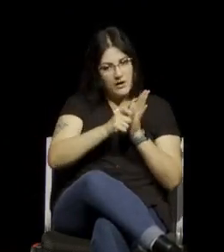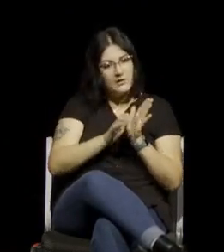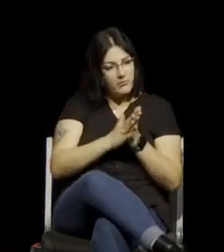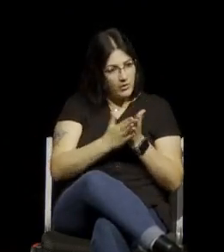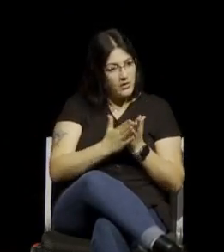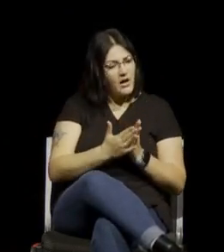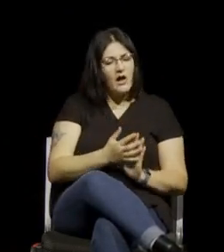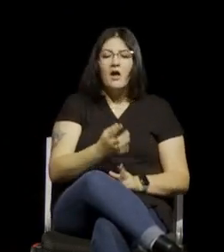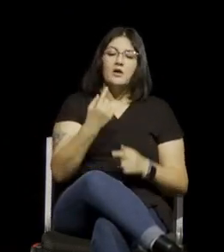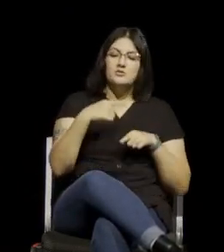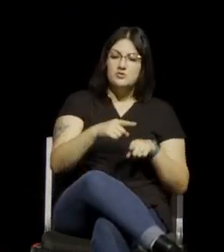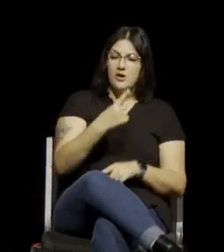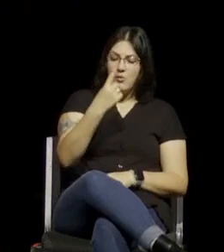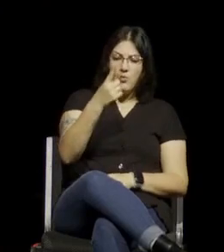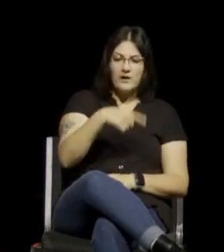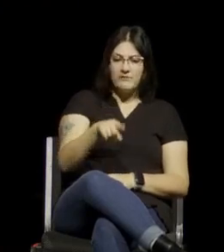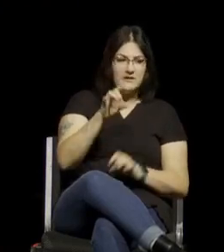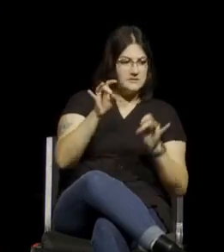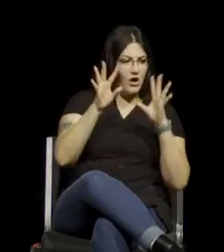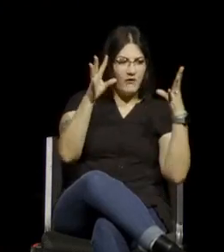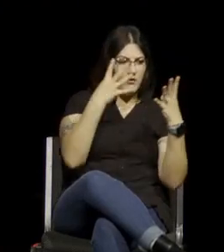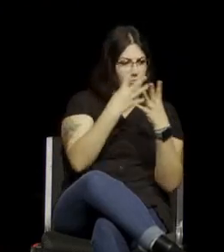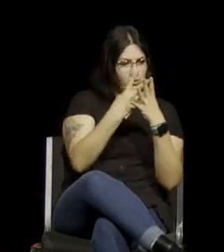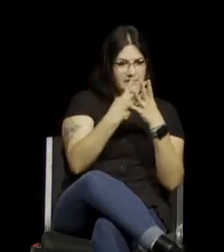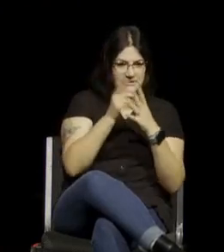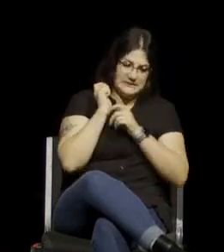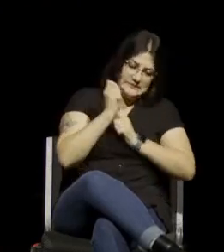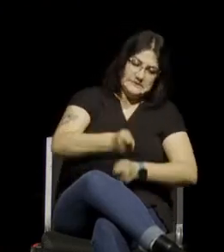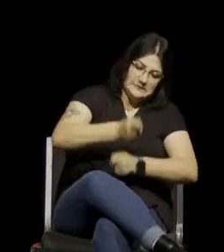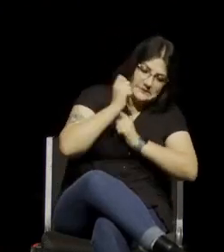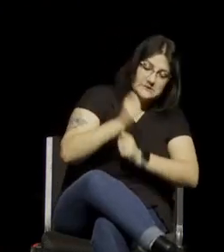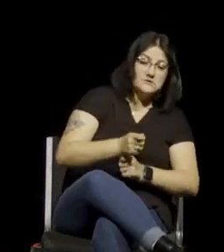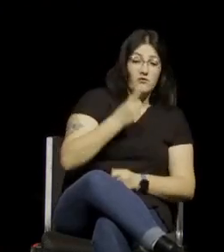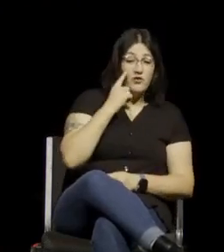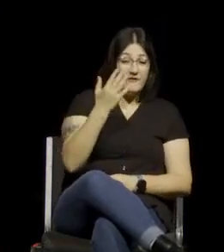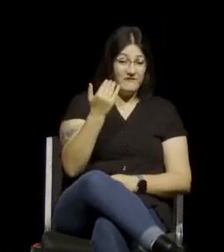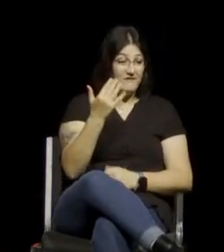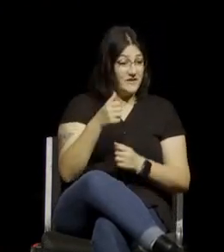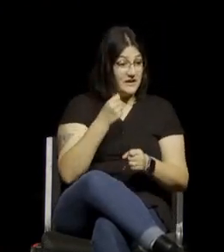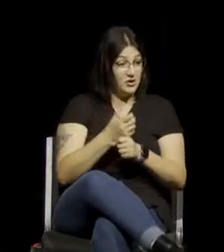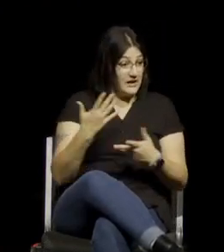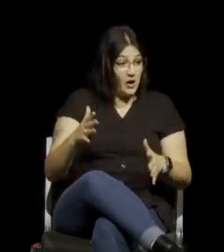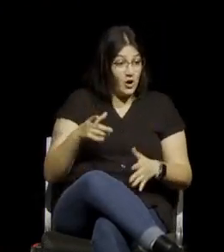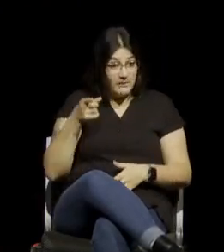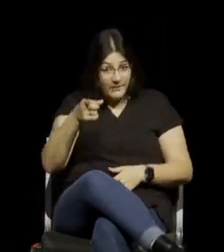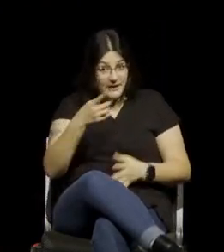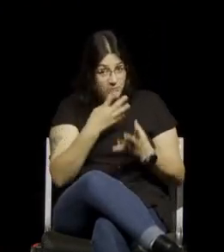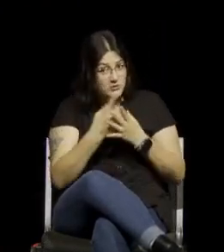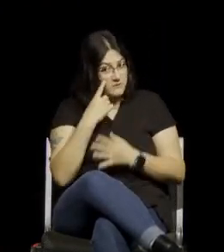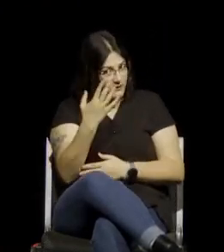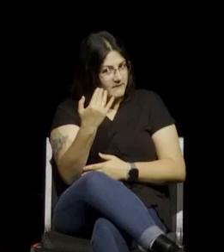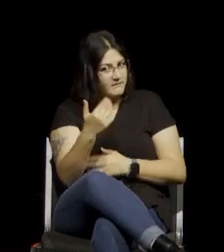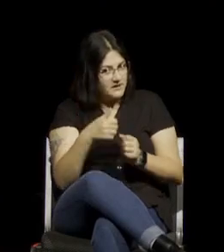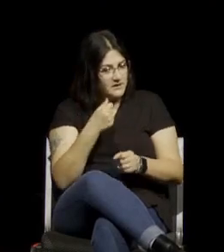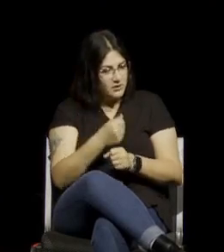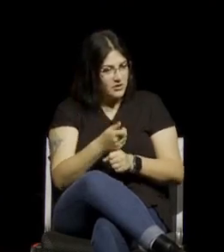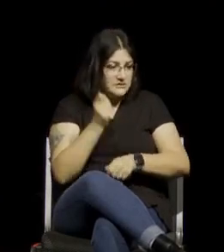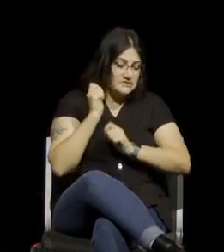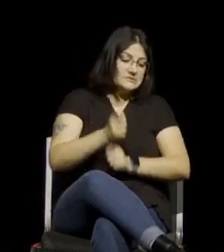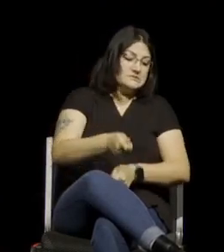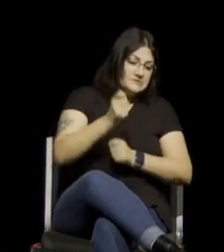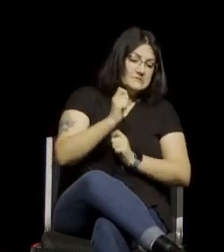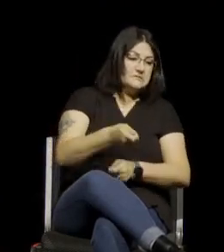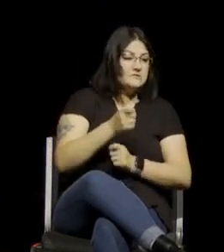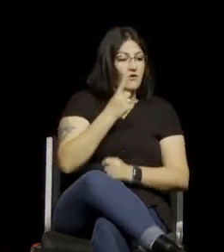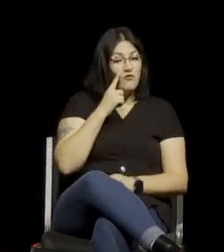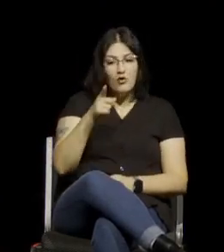in one of these prison camps mining coal, some 15 years into his 21-year prison camp sentence